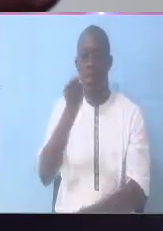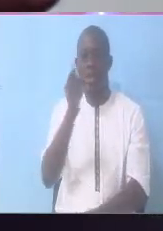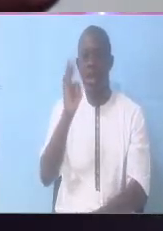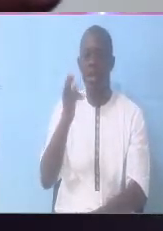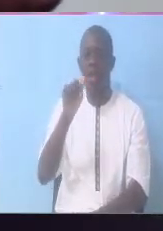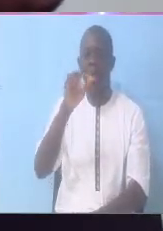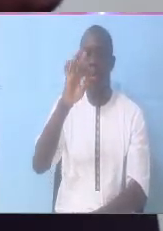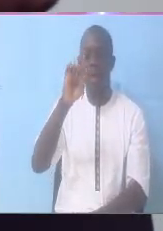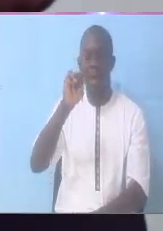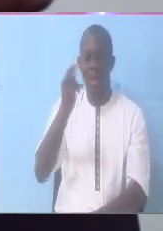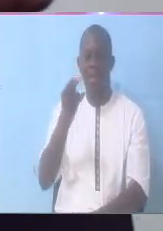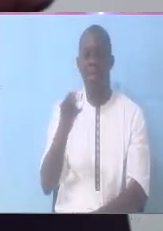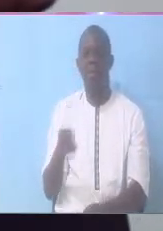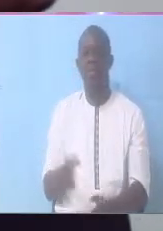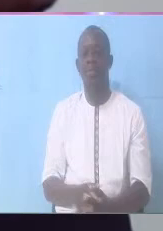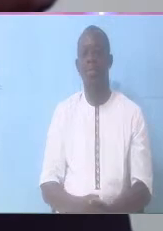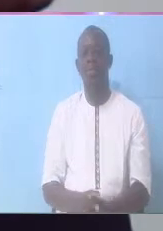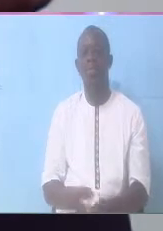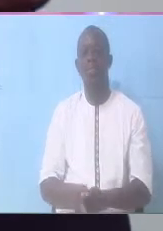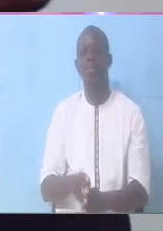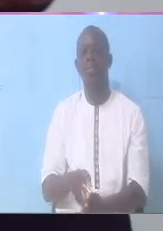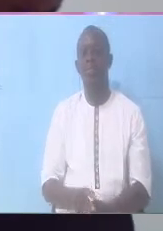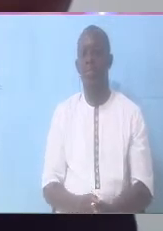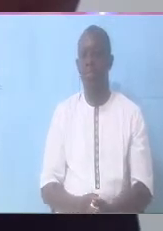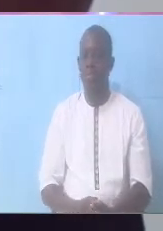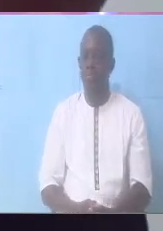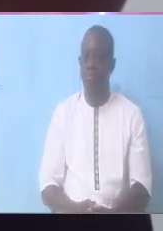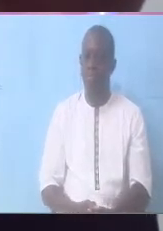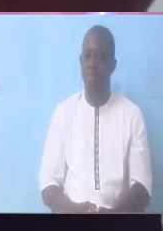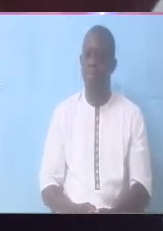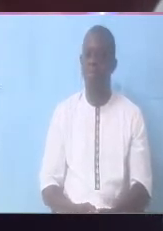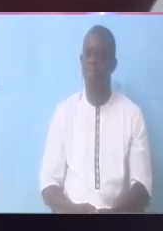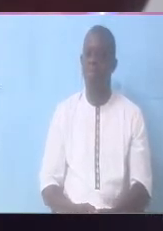Captain Peter Singate. No. Look at it again.